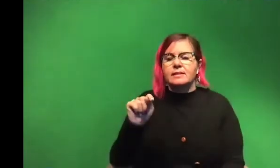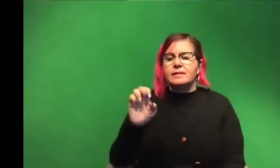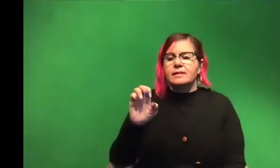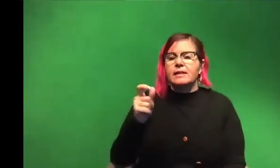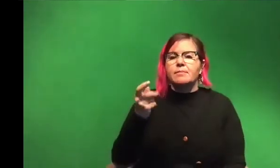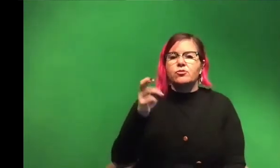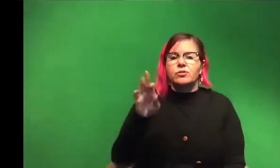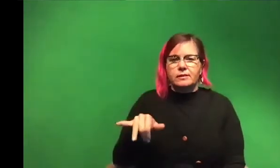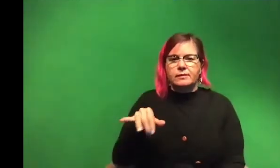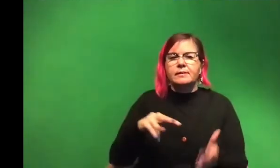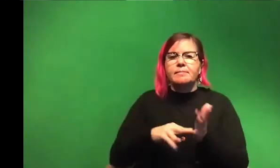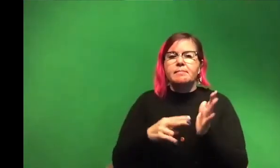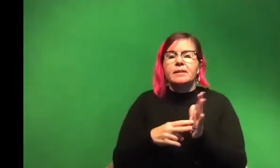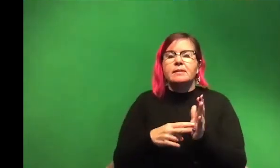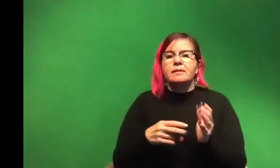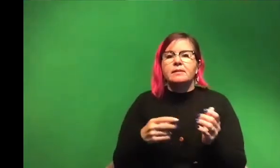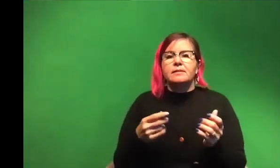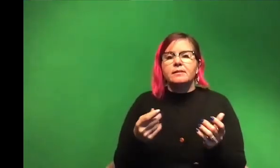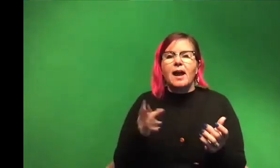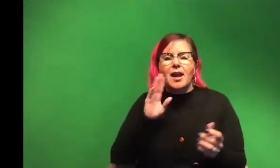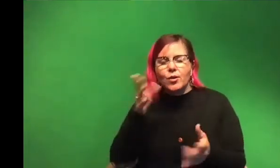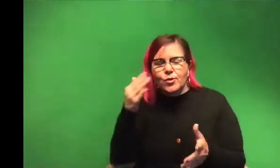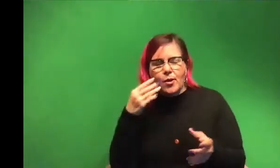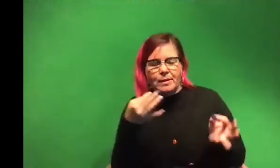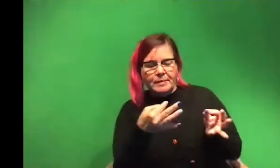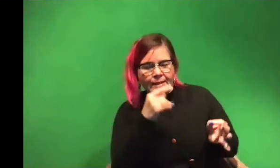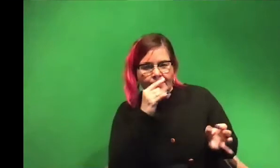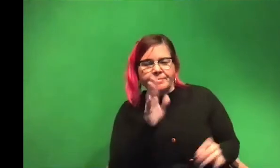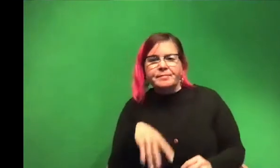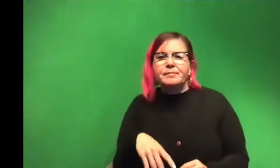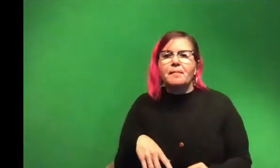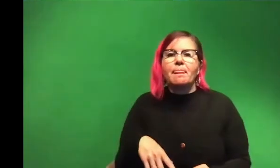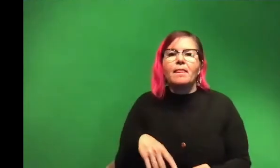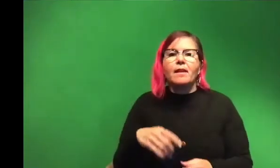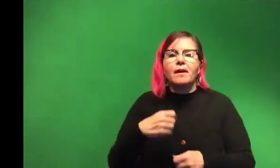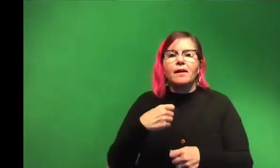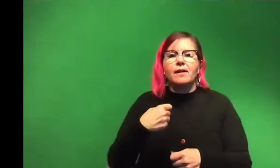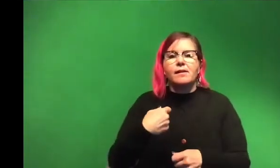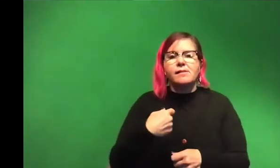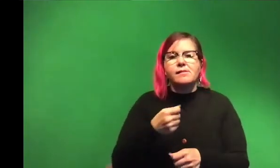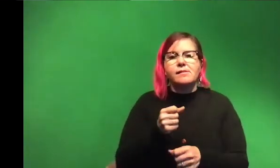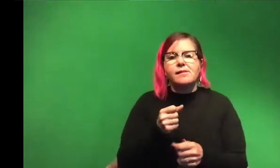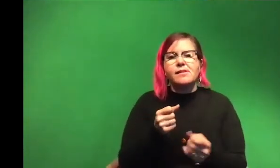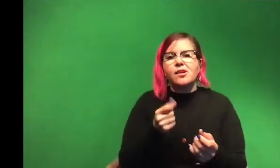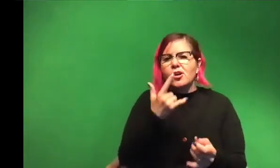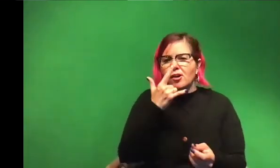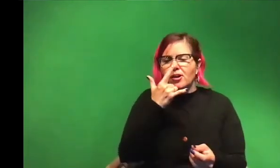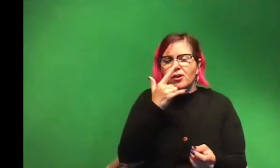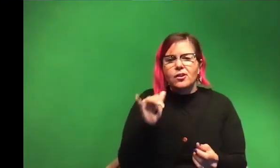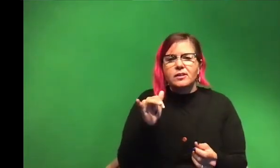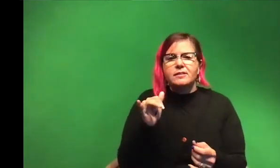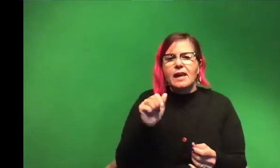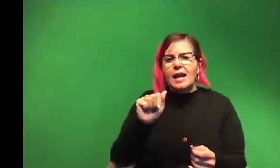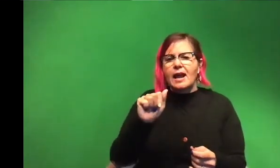like you take, I know you know, but I'm telling everybody else, like you take a little like, it looks like an antenna,